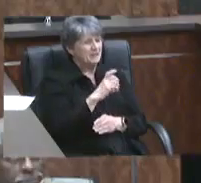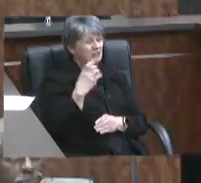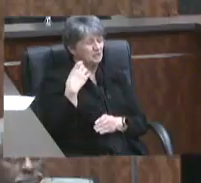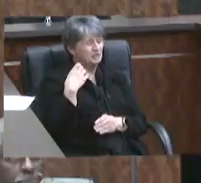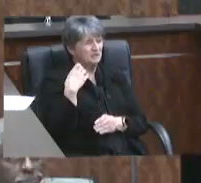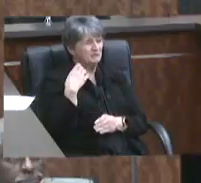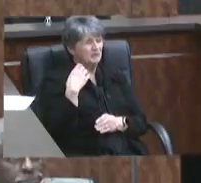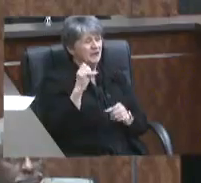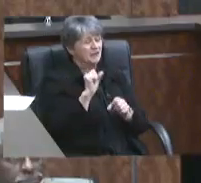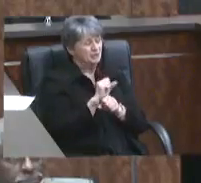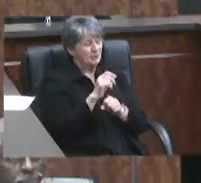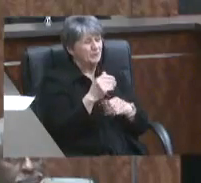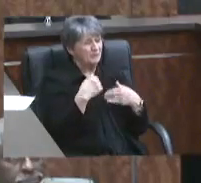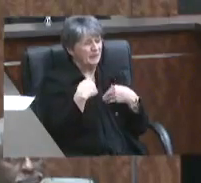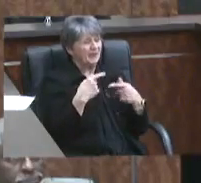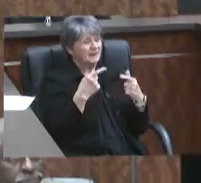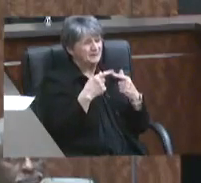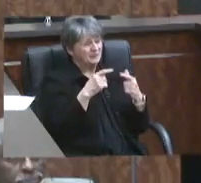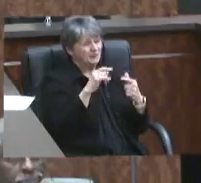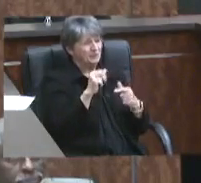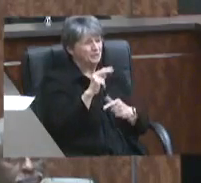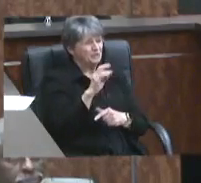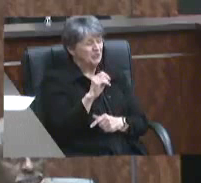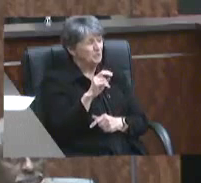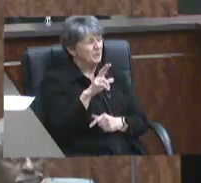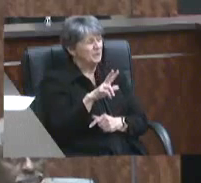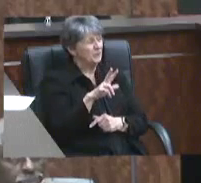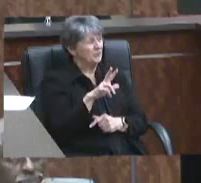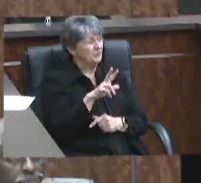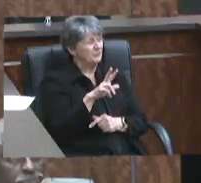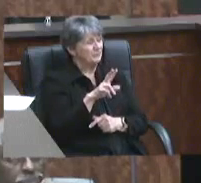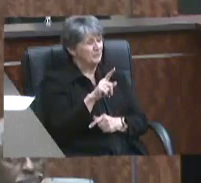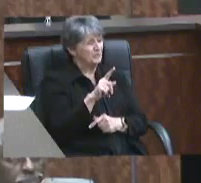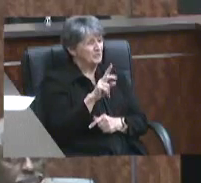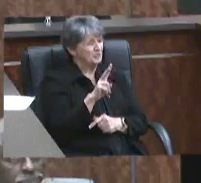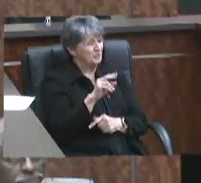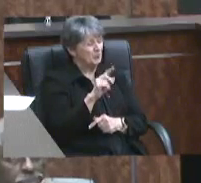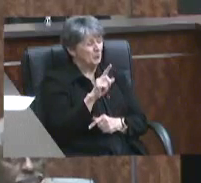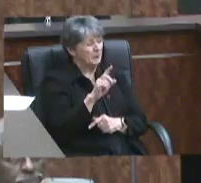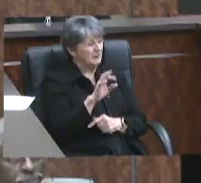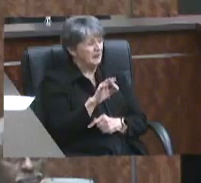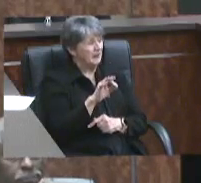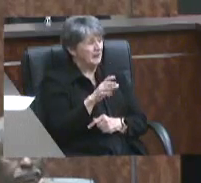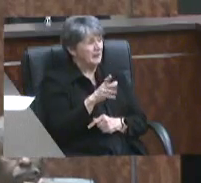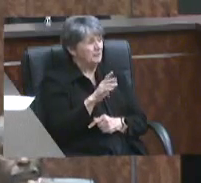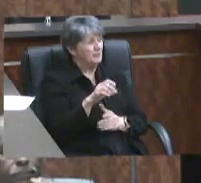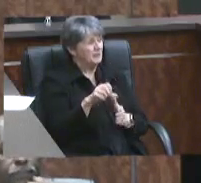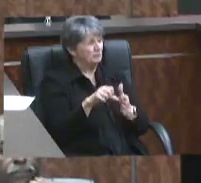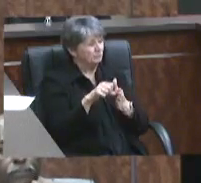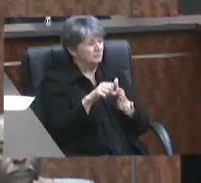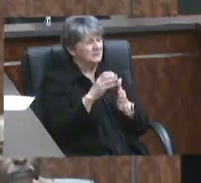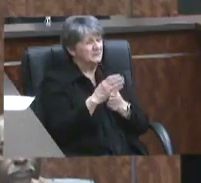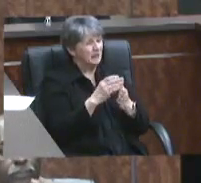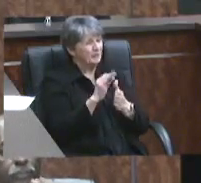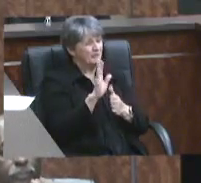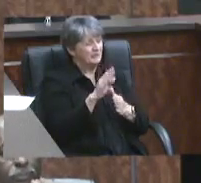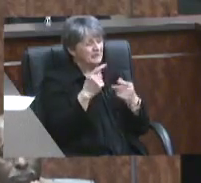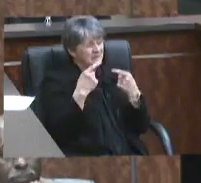until January the 31st, 2019. Let me highlight some of Chief McLaughlin's